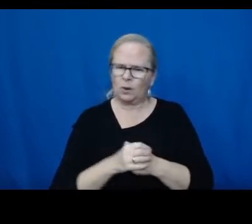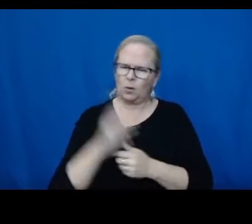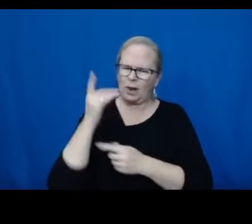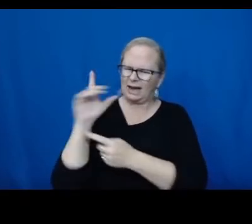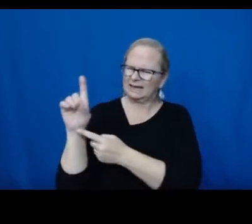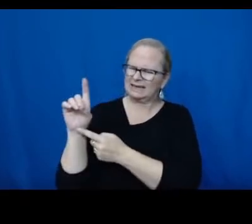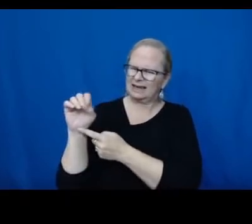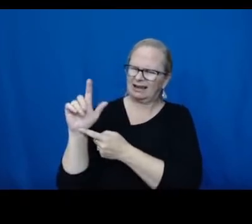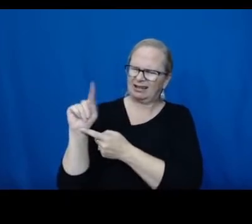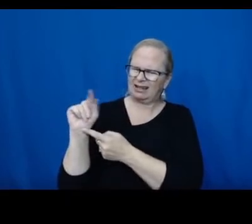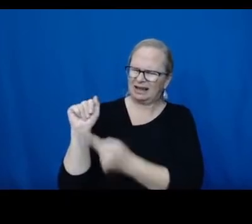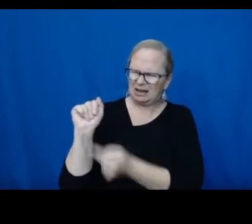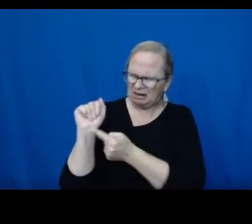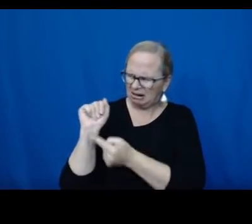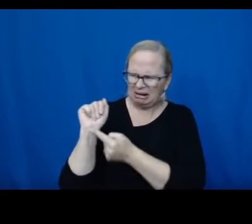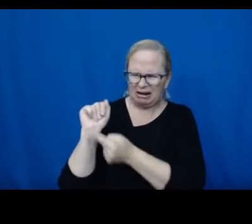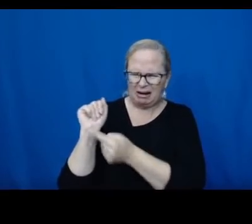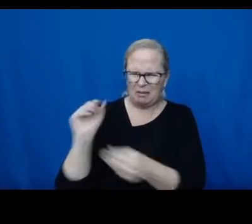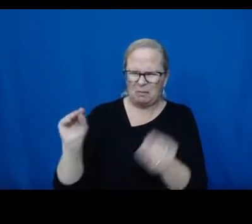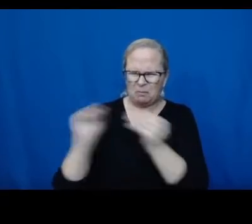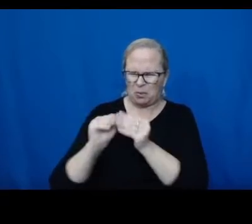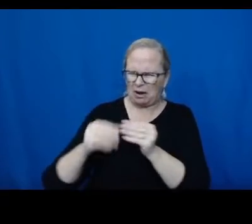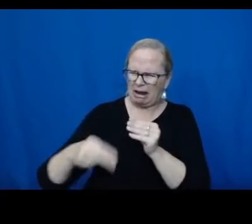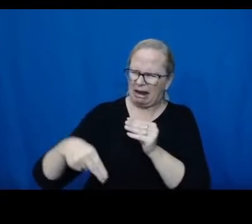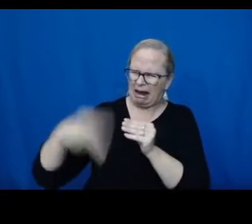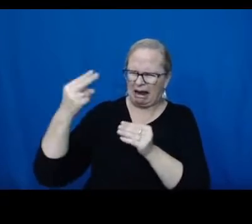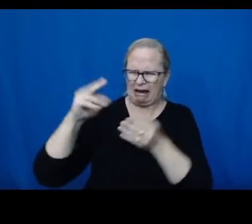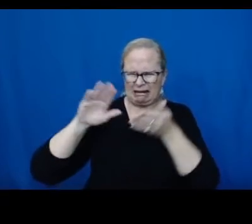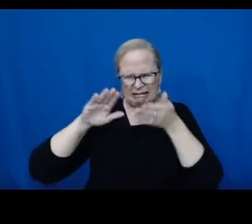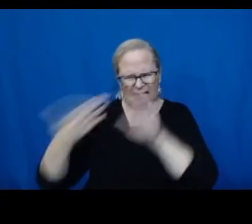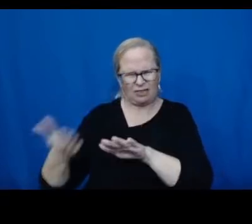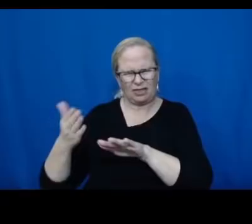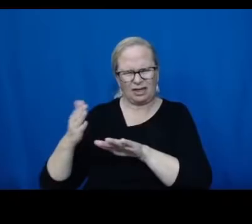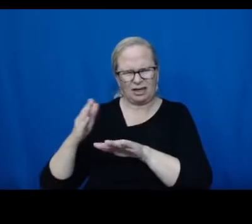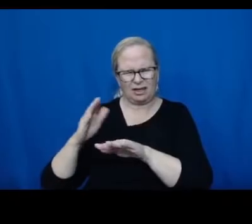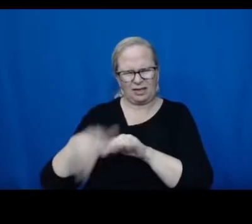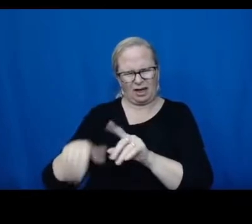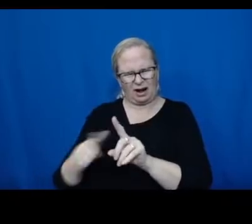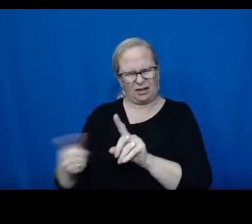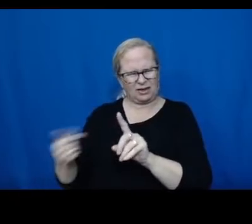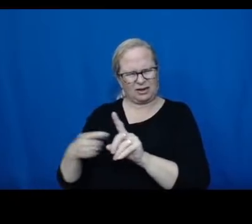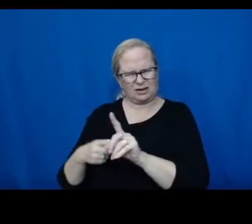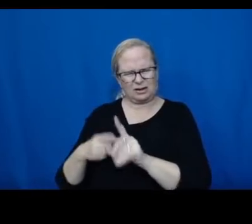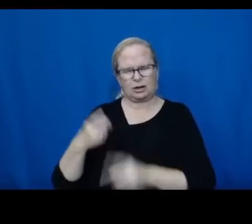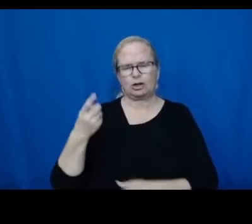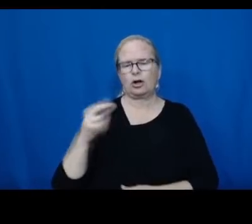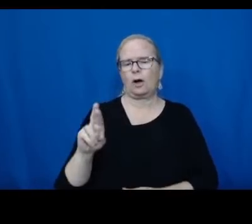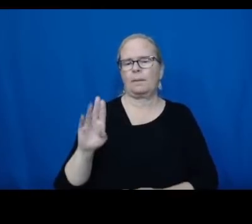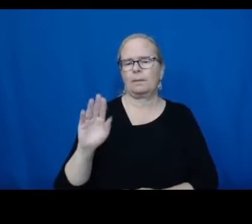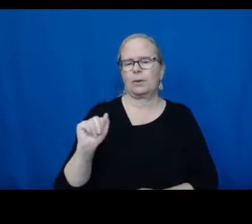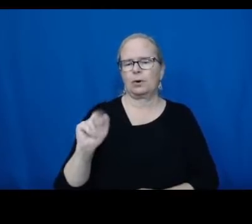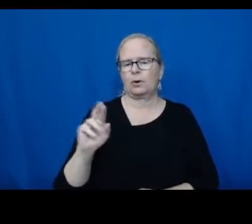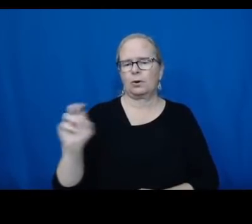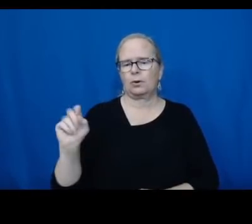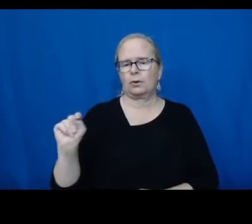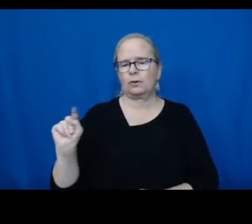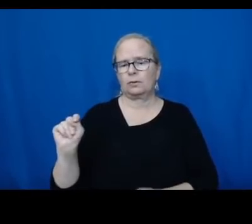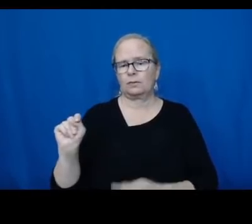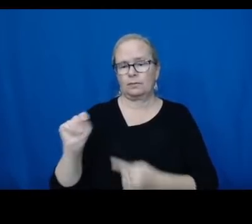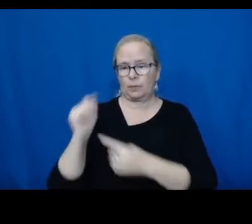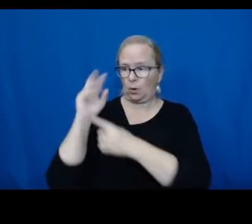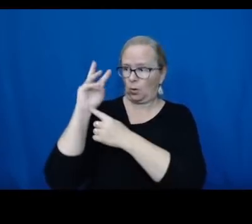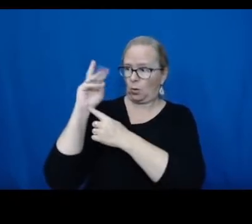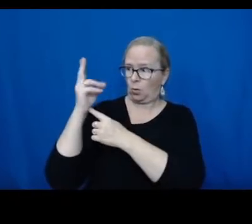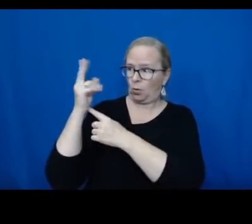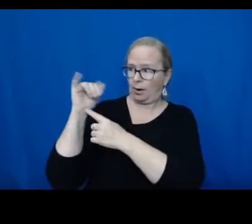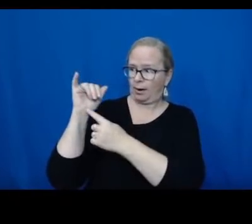not exactly clear from that, molecular level. There is some thought that this particular variant itself, when we study it in a